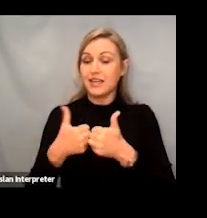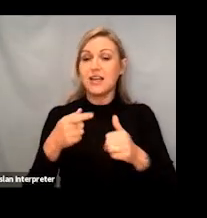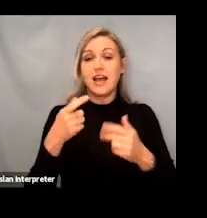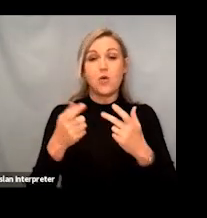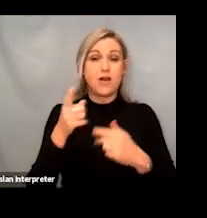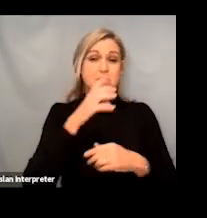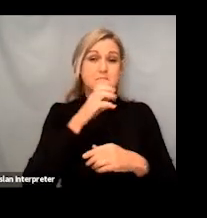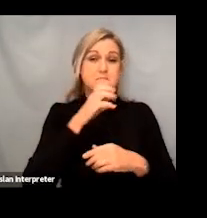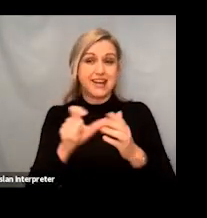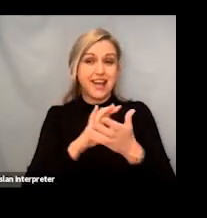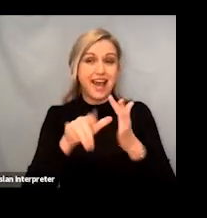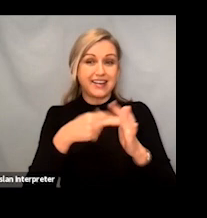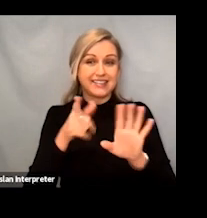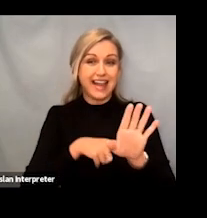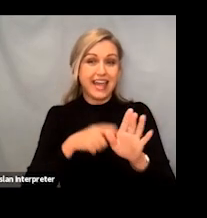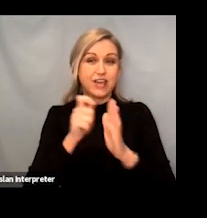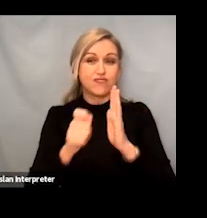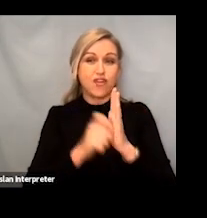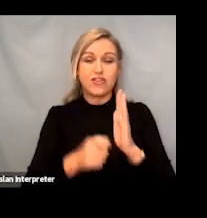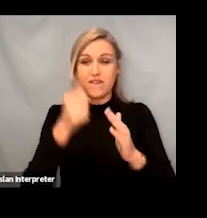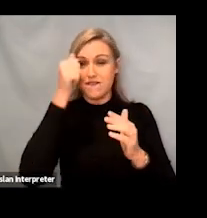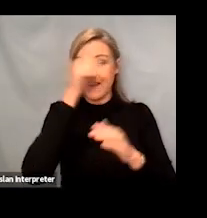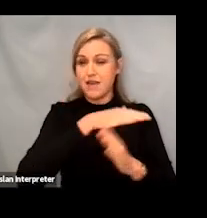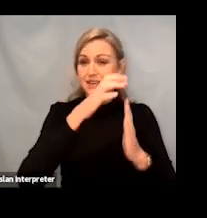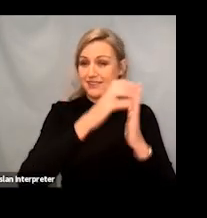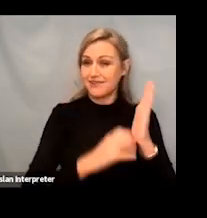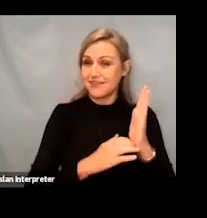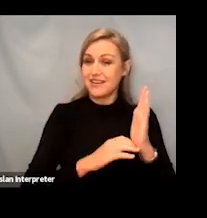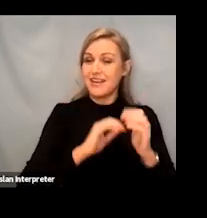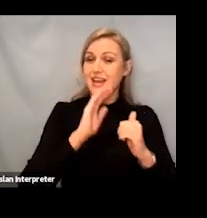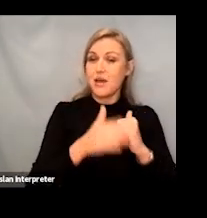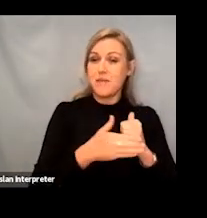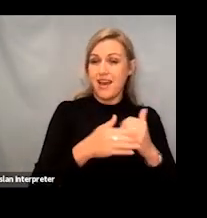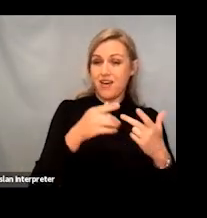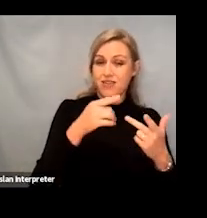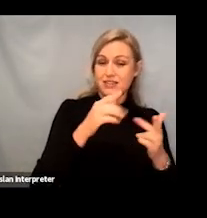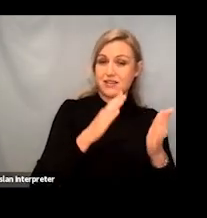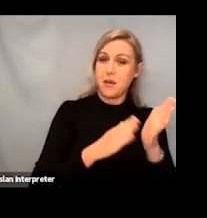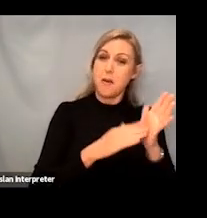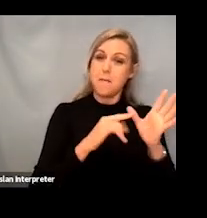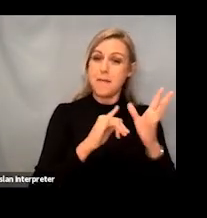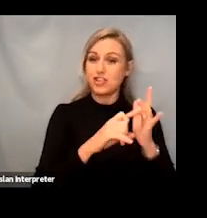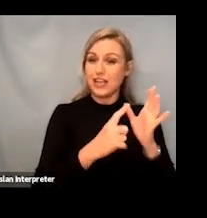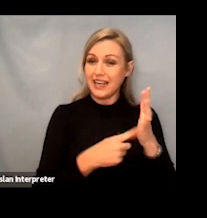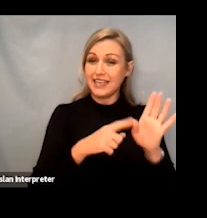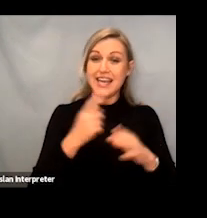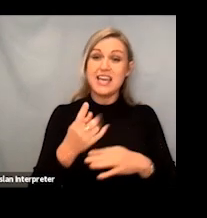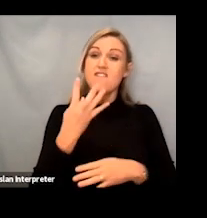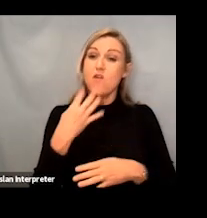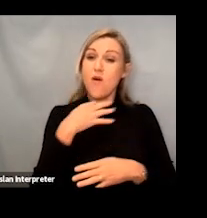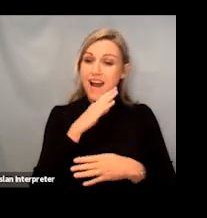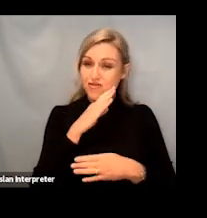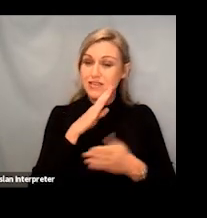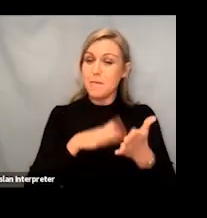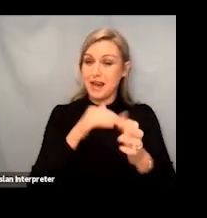wrote the famous essay on his mescaline experience, The Doors of Perception. And there he took 400 milligrams, so close to